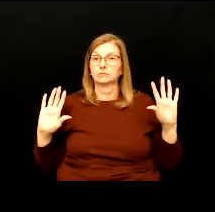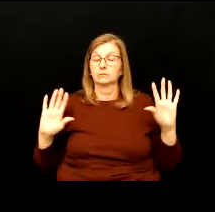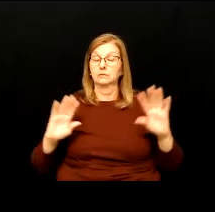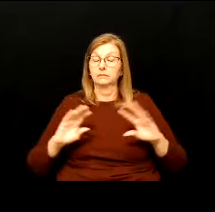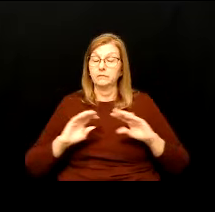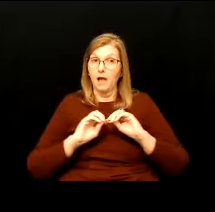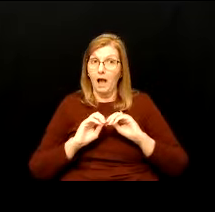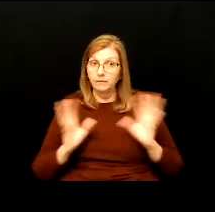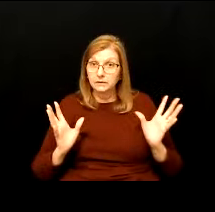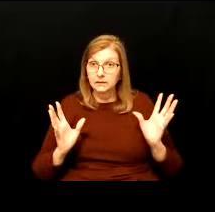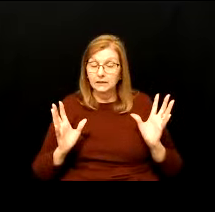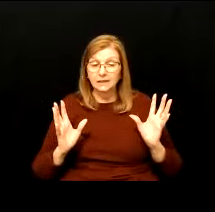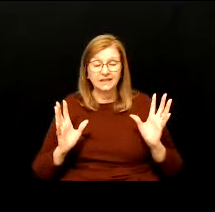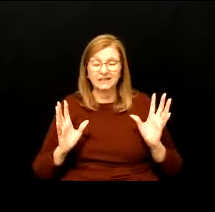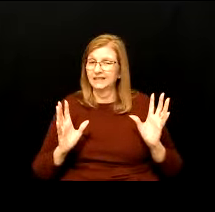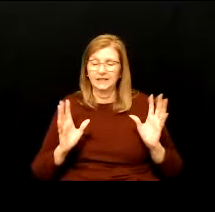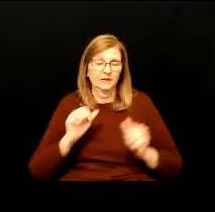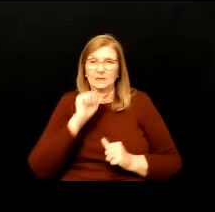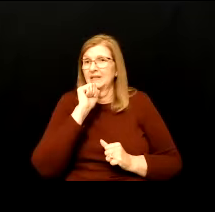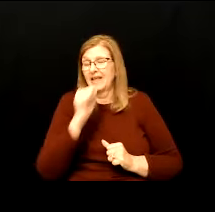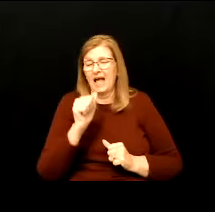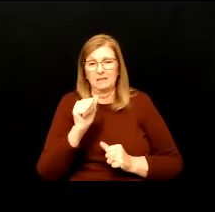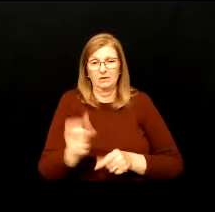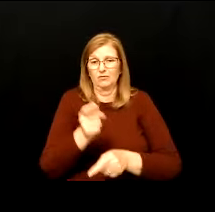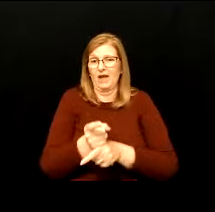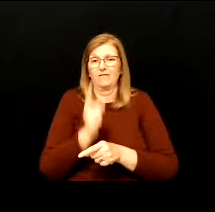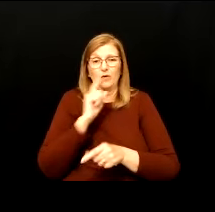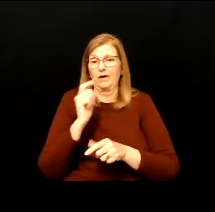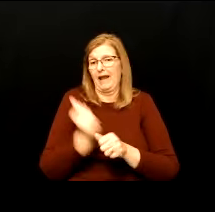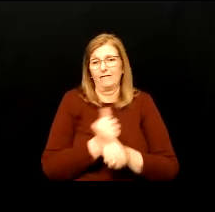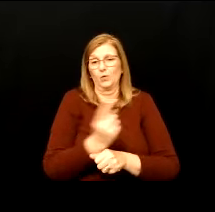Obviously, this would not be suitable for everyone.